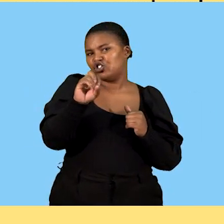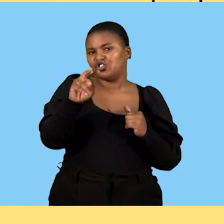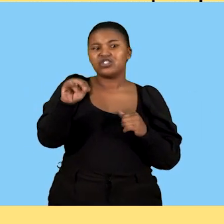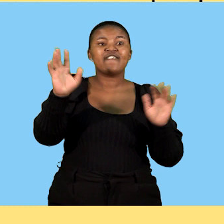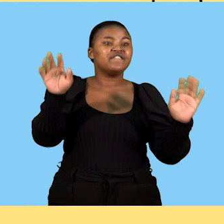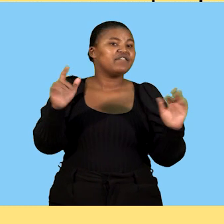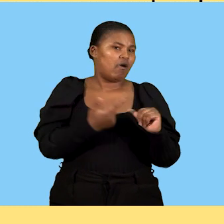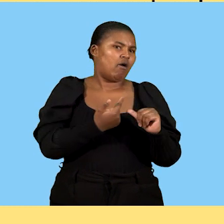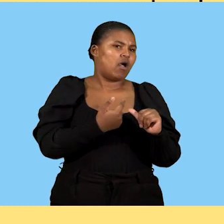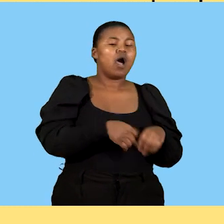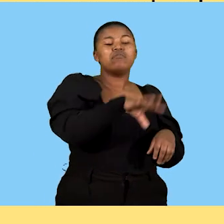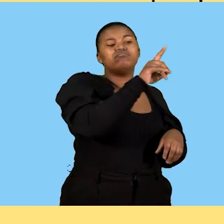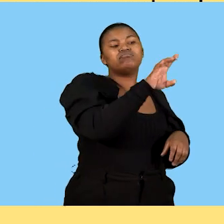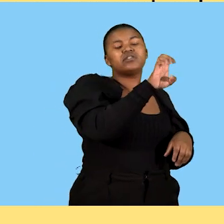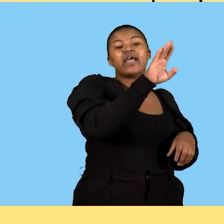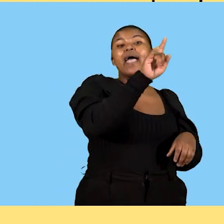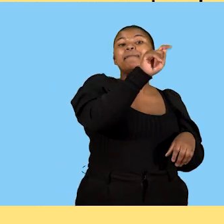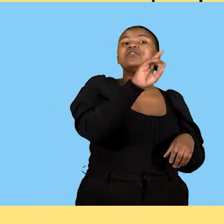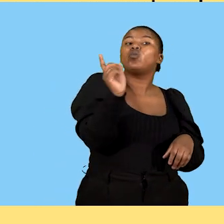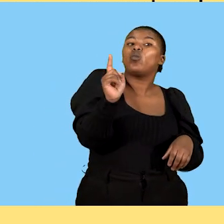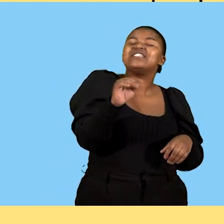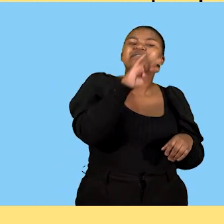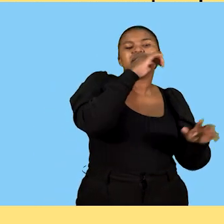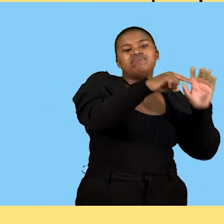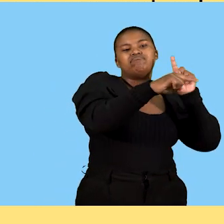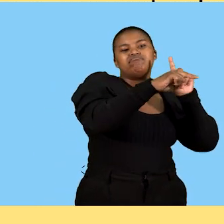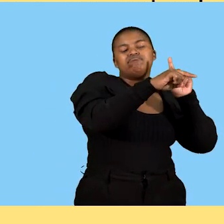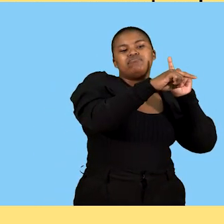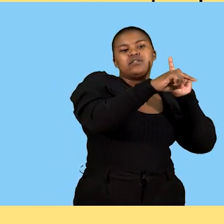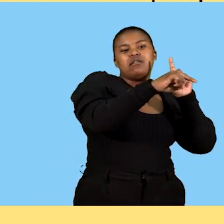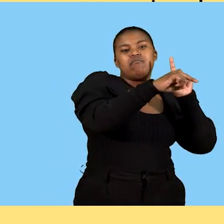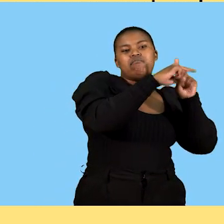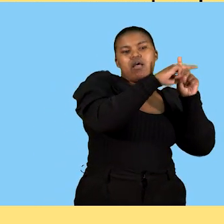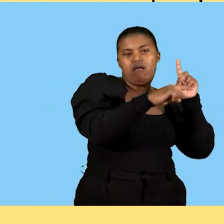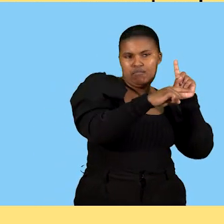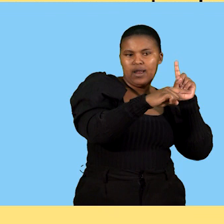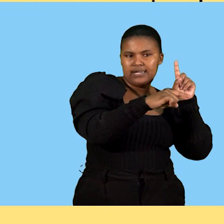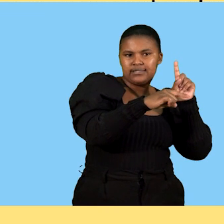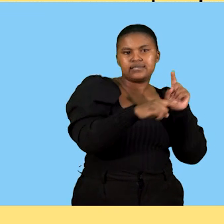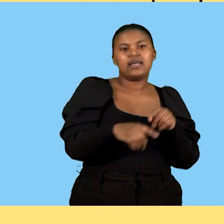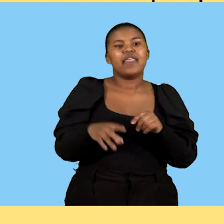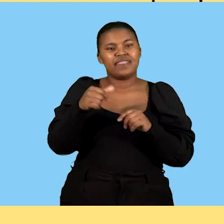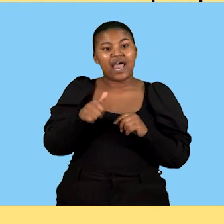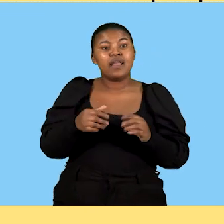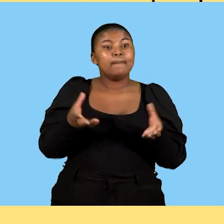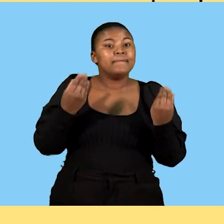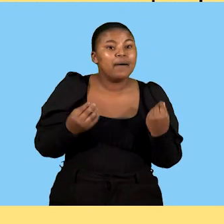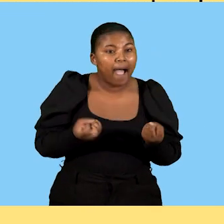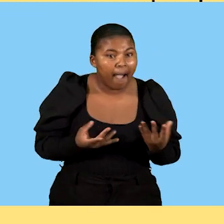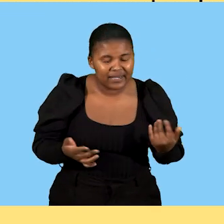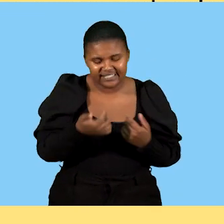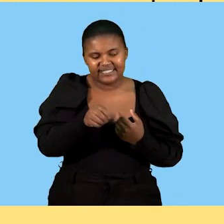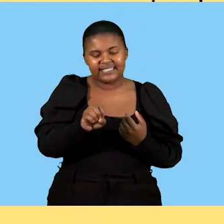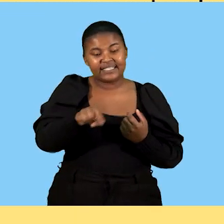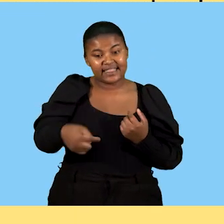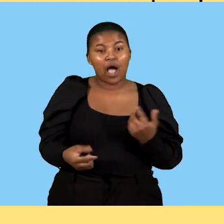to the debit side. Because depreciation is an expense, then we say accumulated depreciation 60,000 on the